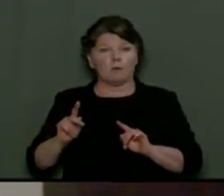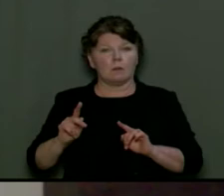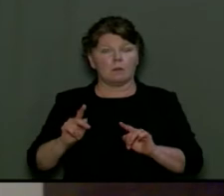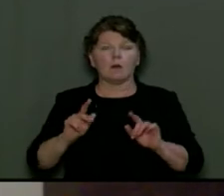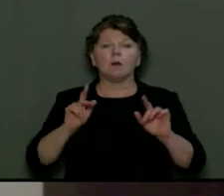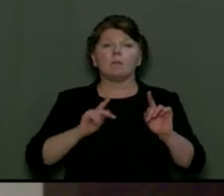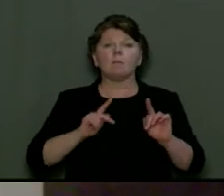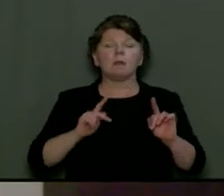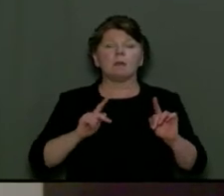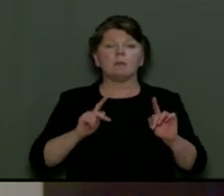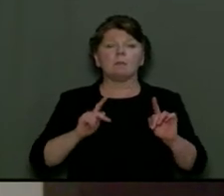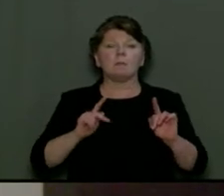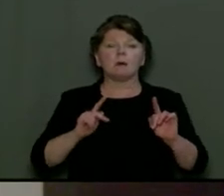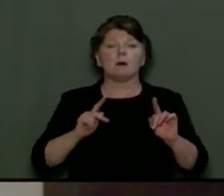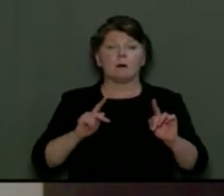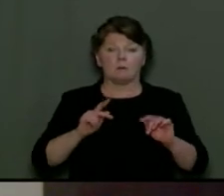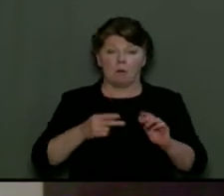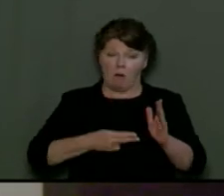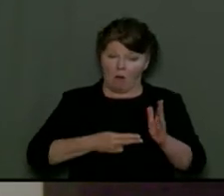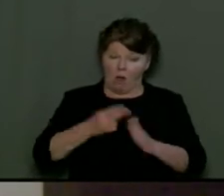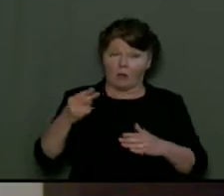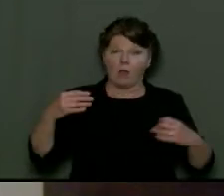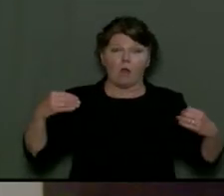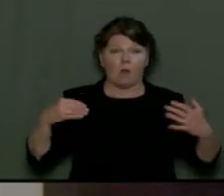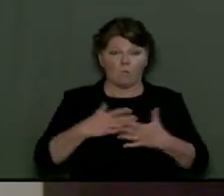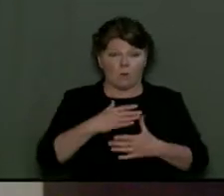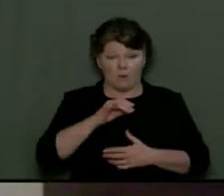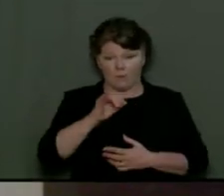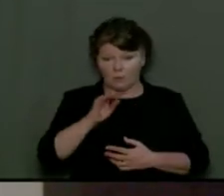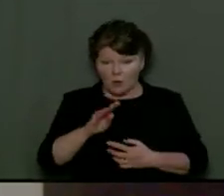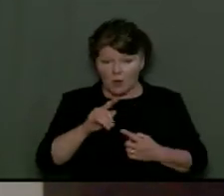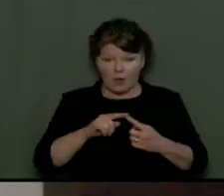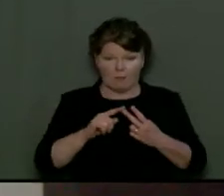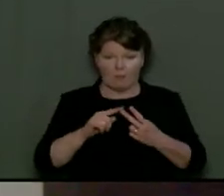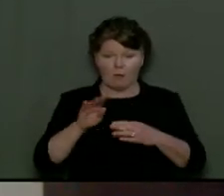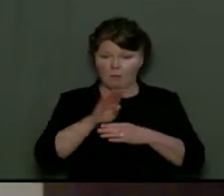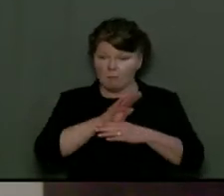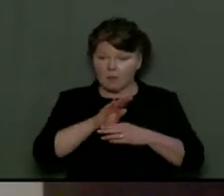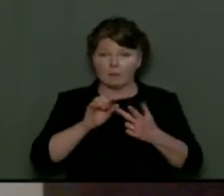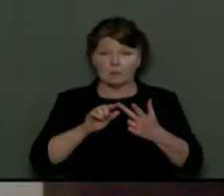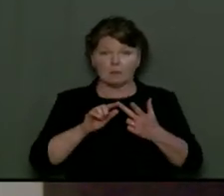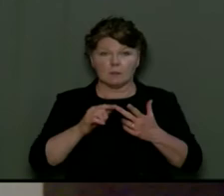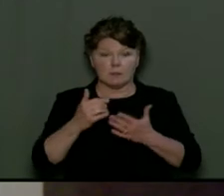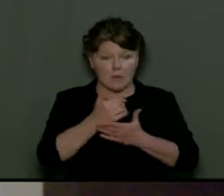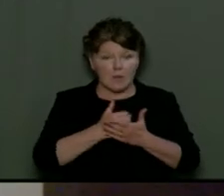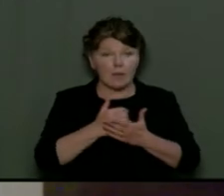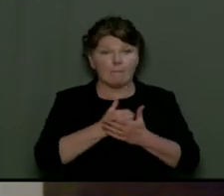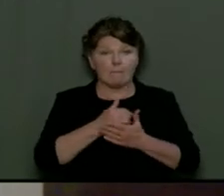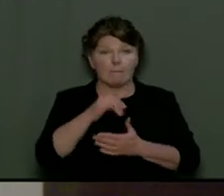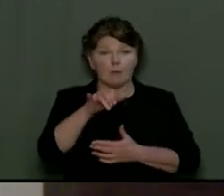People were legitimately afraid for their jobs, for their business, for their income.